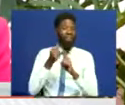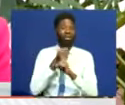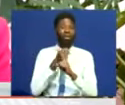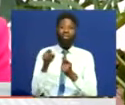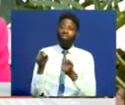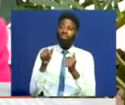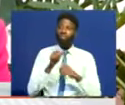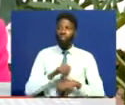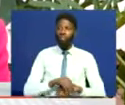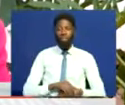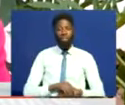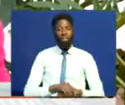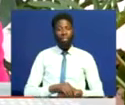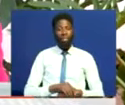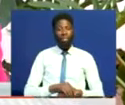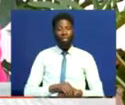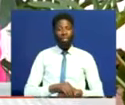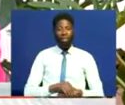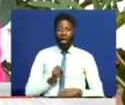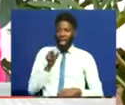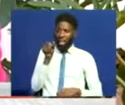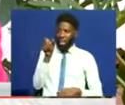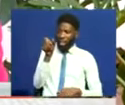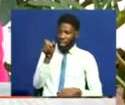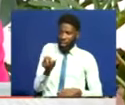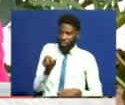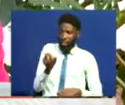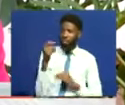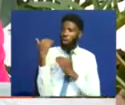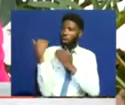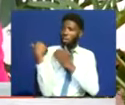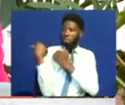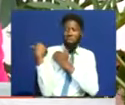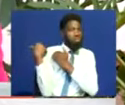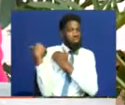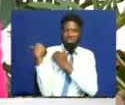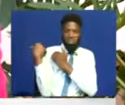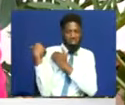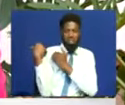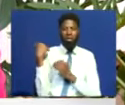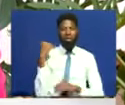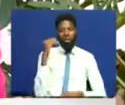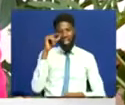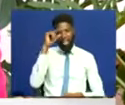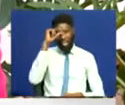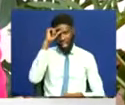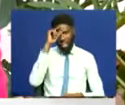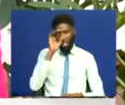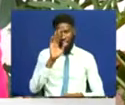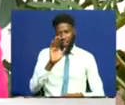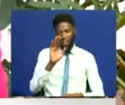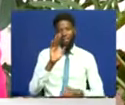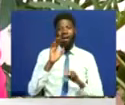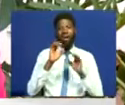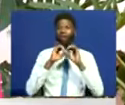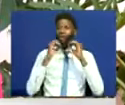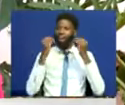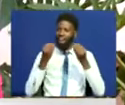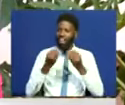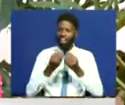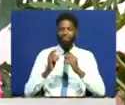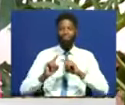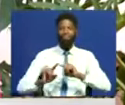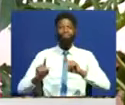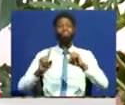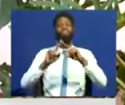of the state that those women work on or operate in. It's a responsibility of the organizations in general and the organizations